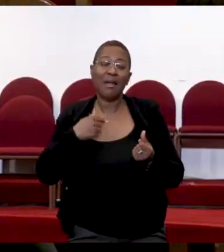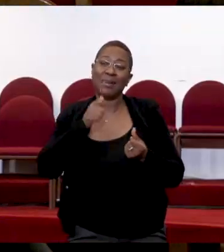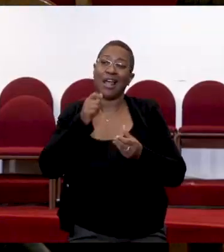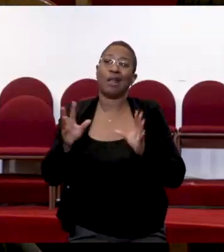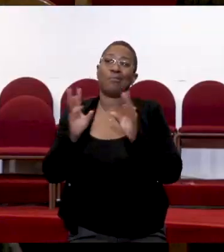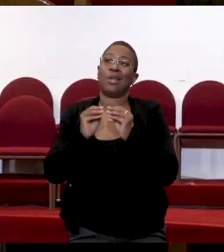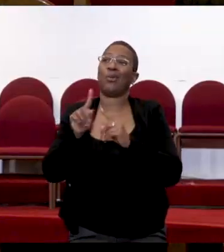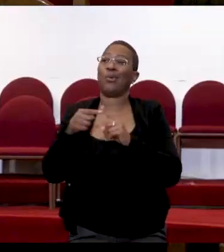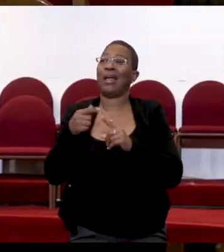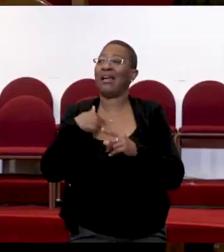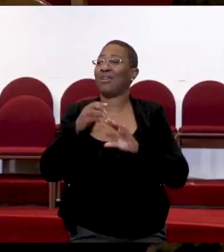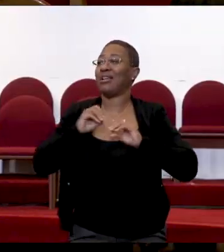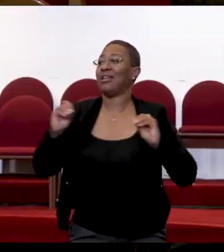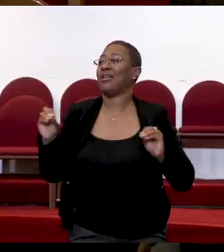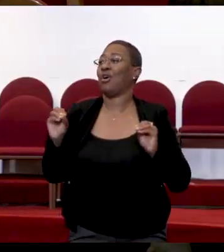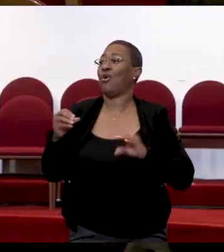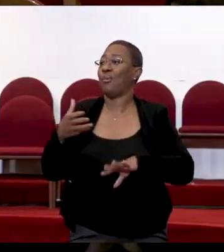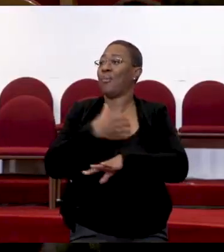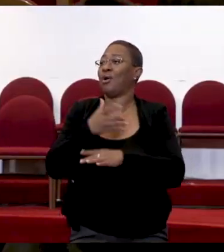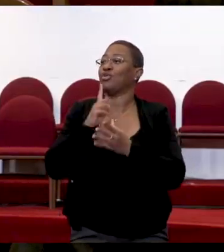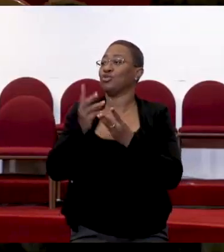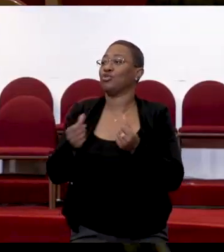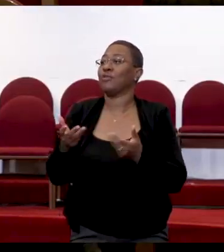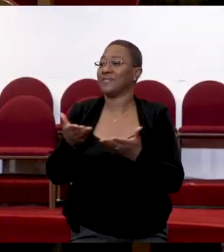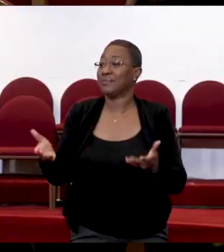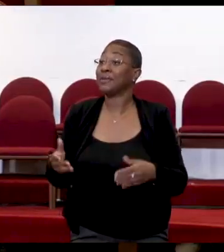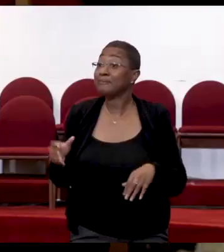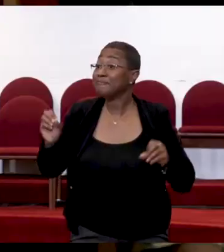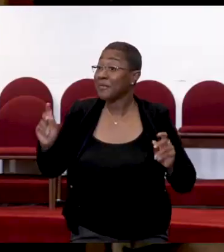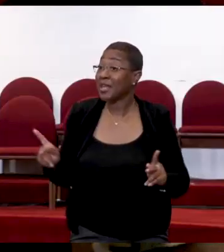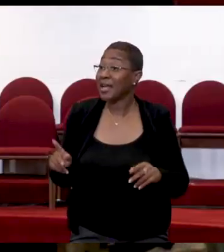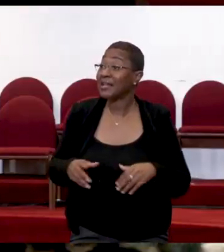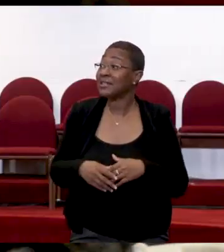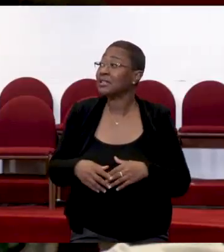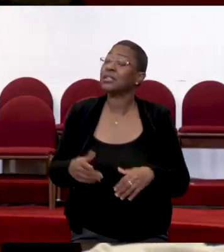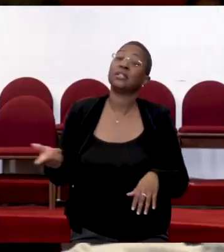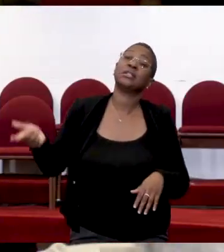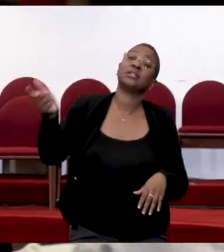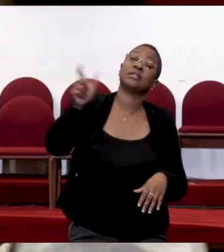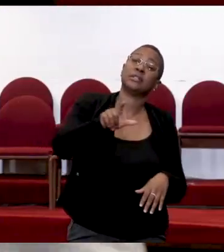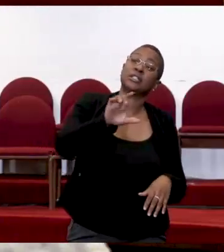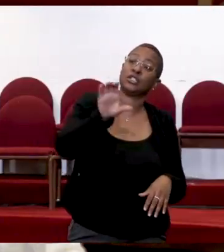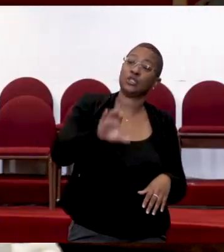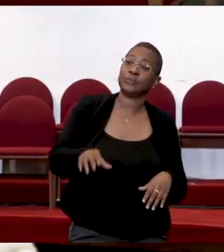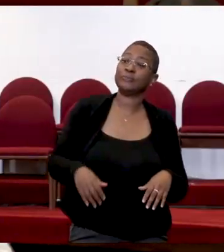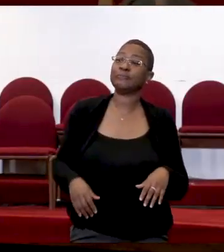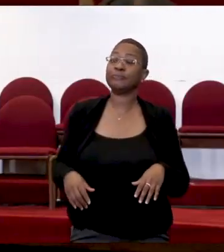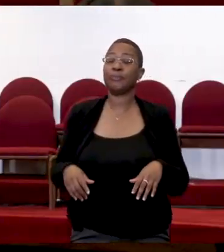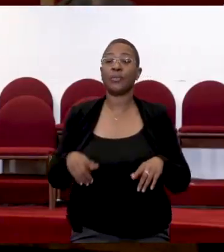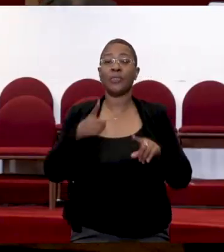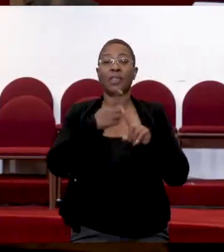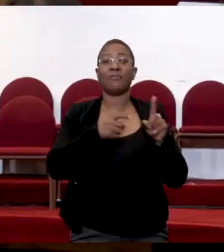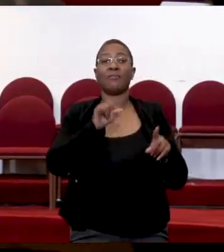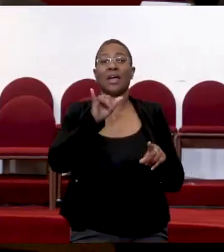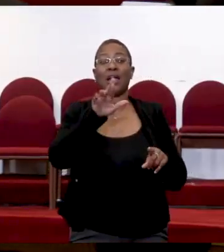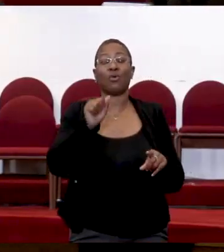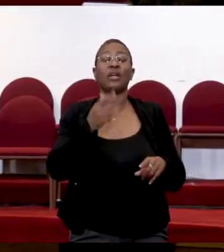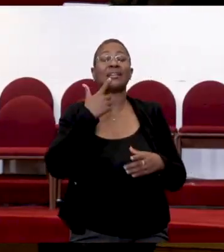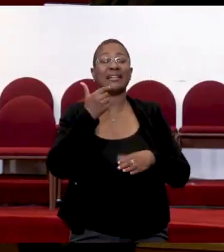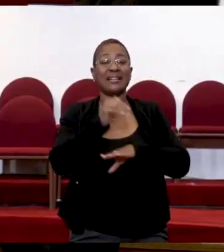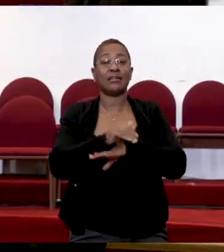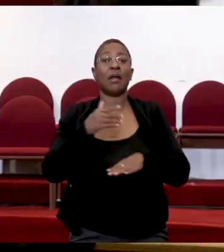told I don't have any legal power to do anything about it. Okay? Let's take somebody on the phone. All right, this is from Ira. Good evening.